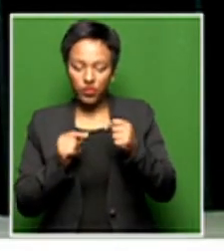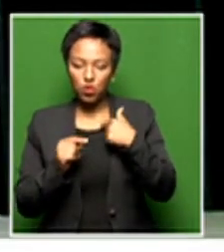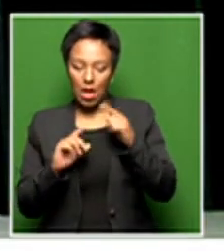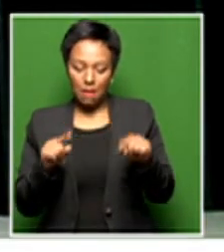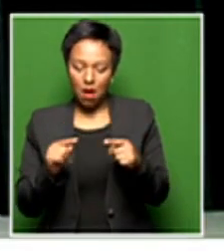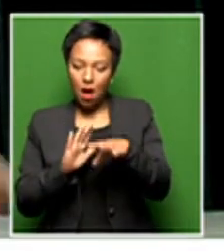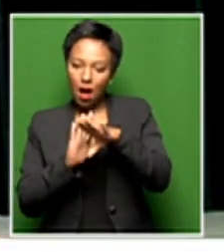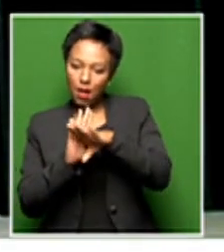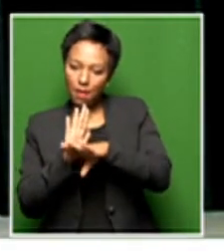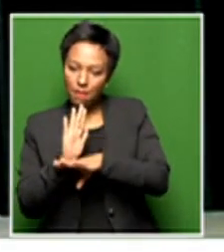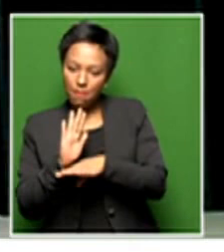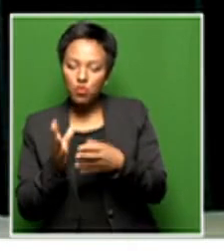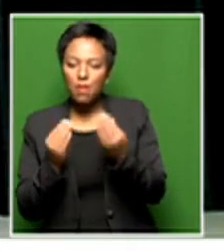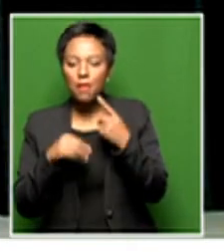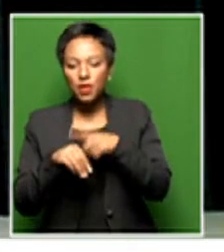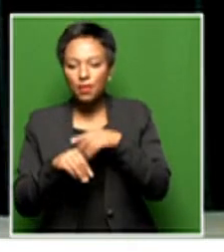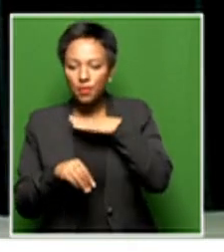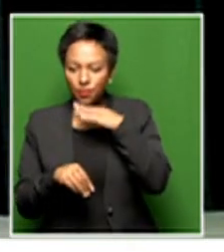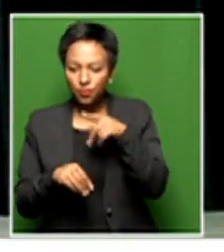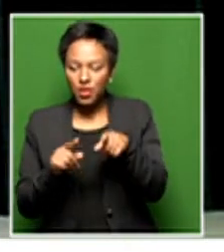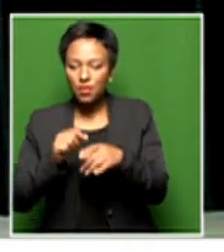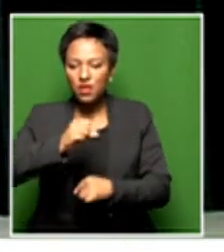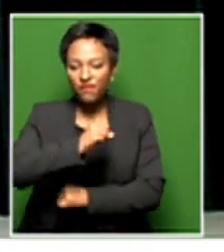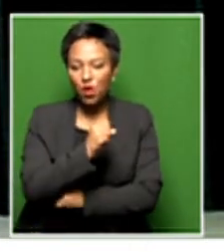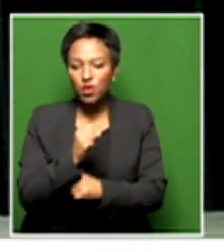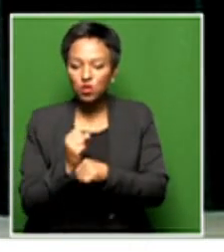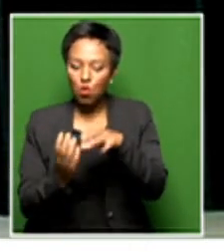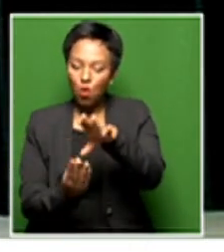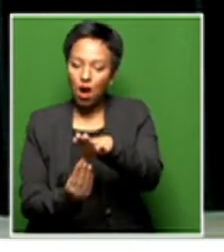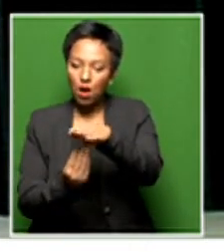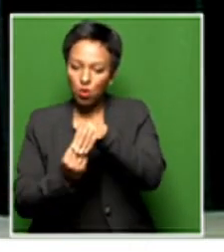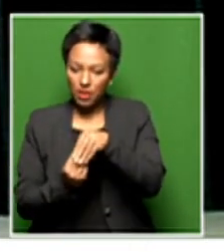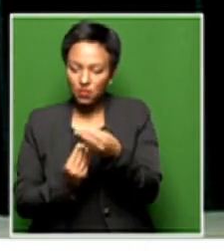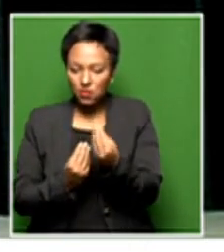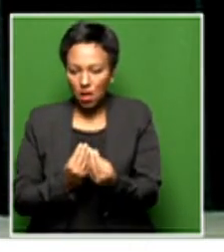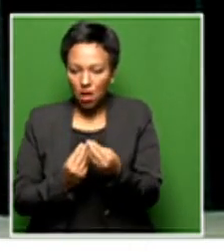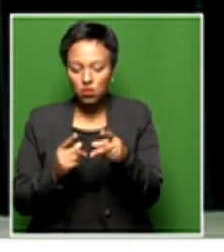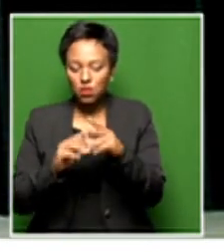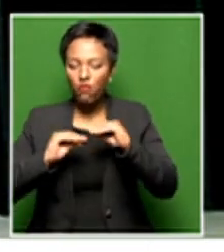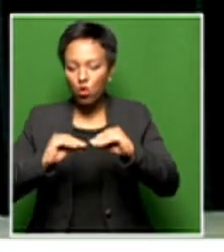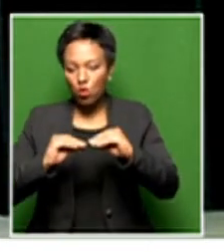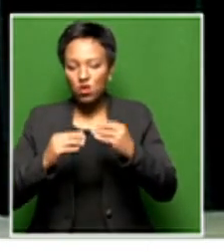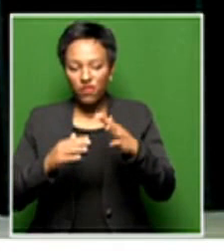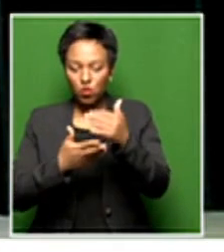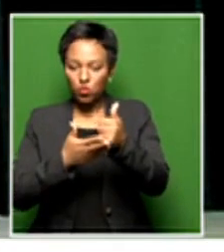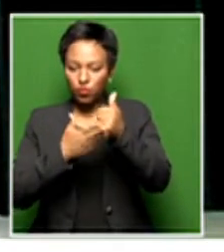And also because I have a foundation called Adopted Child Education, It also helped me